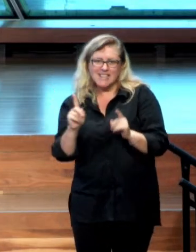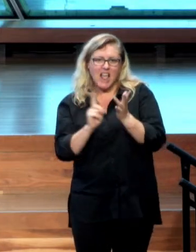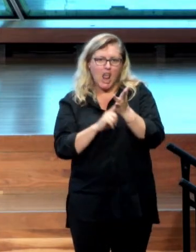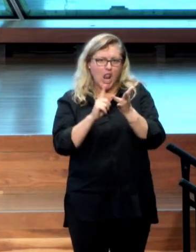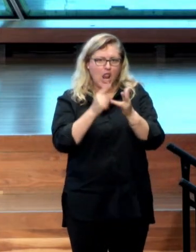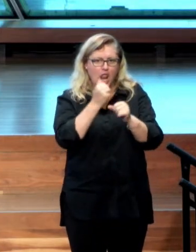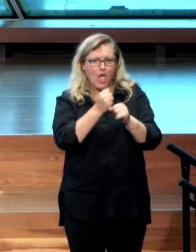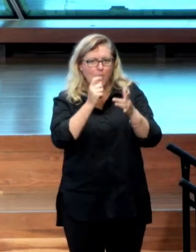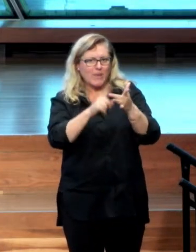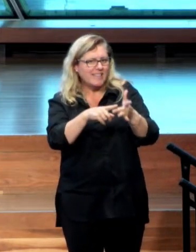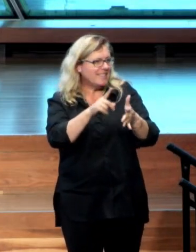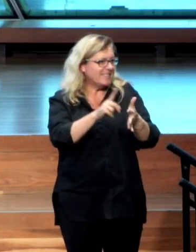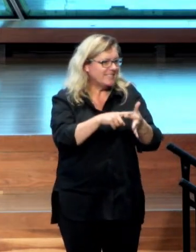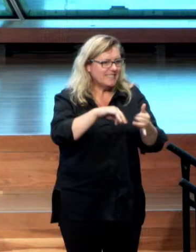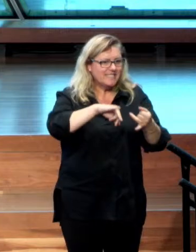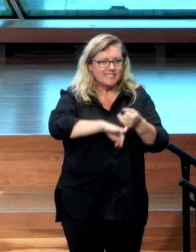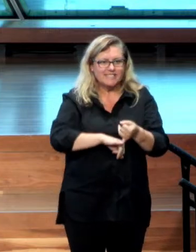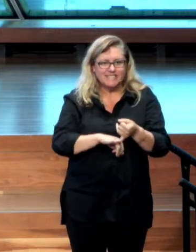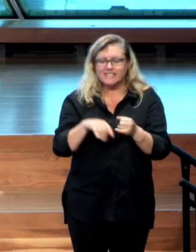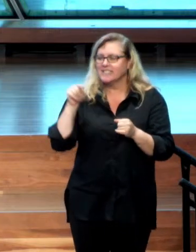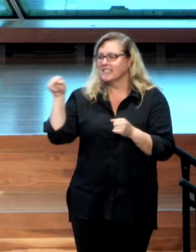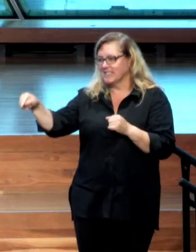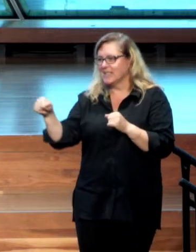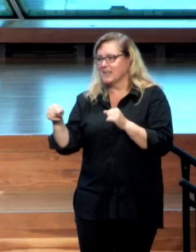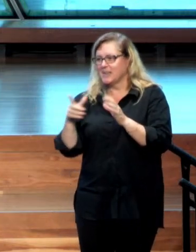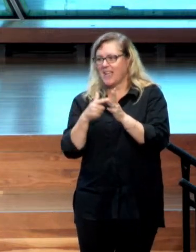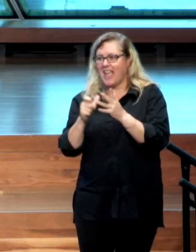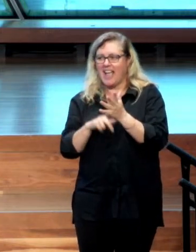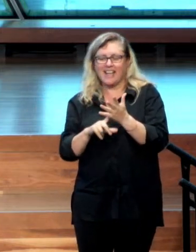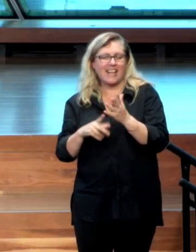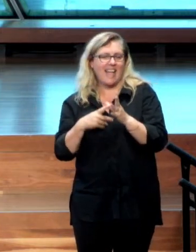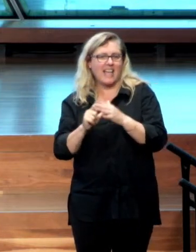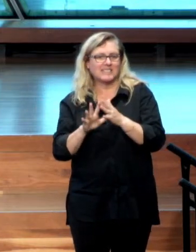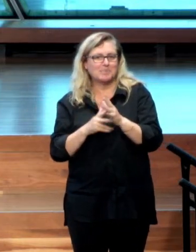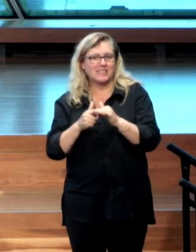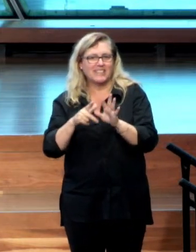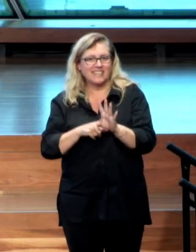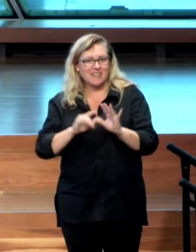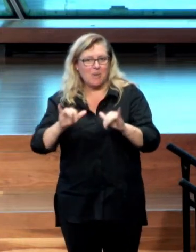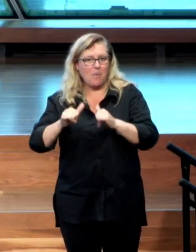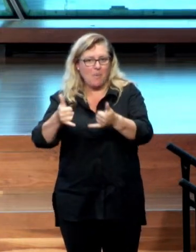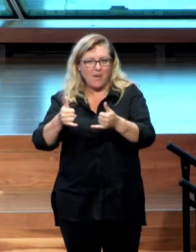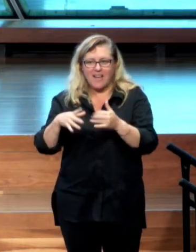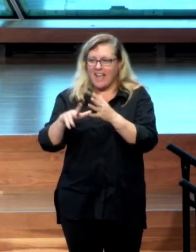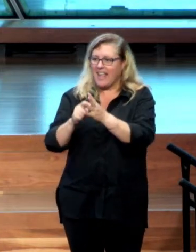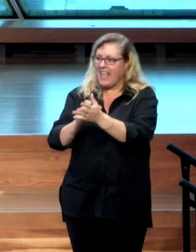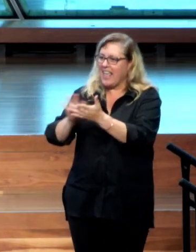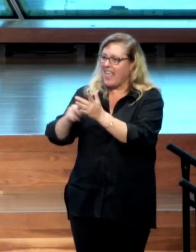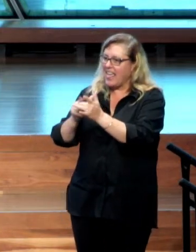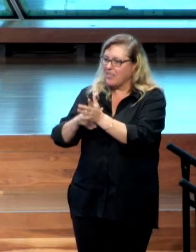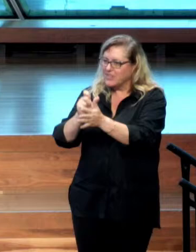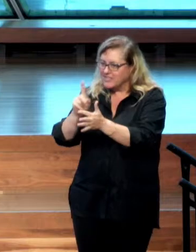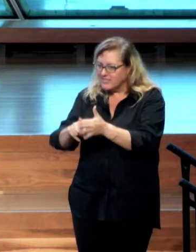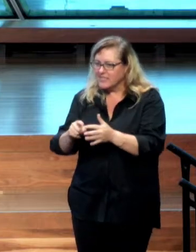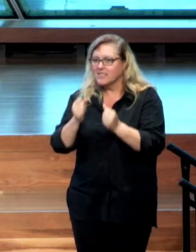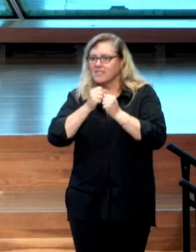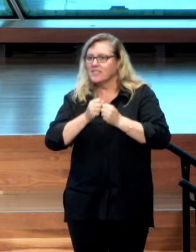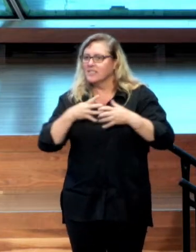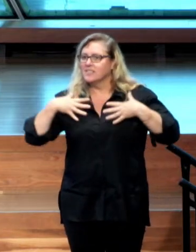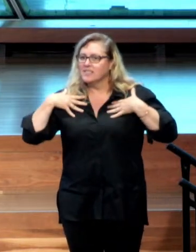the Academy Awards. You just made it the Academy Awards. Catherine Andrews, Lord Mayor Sally